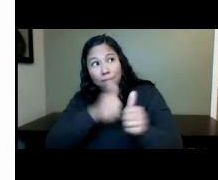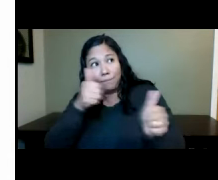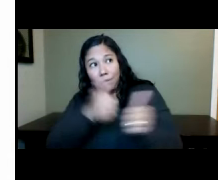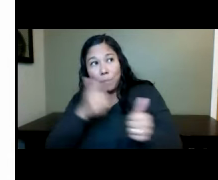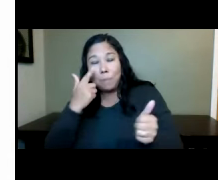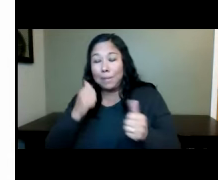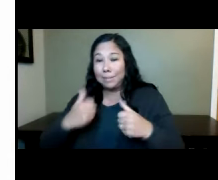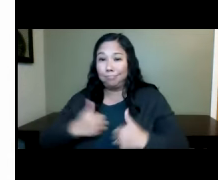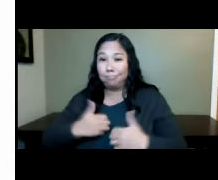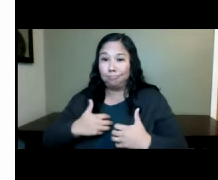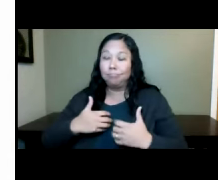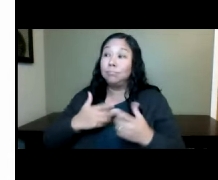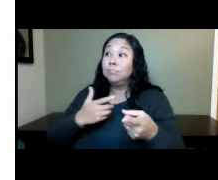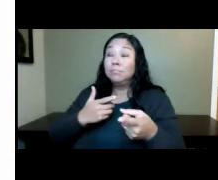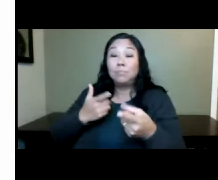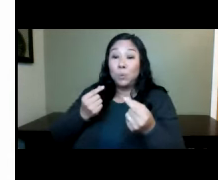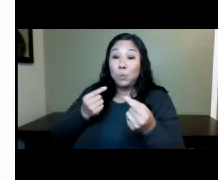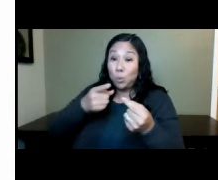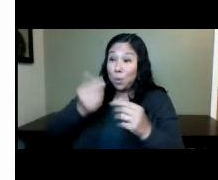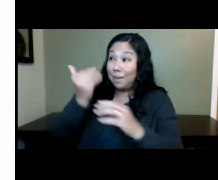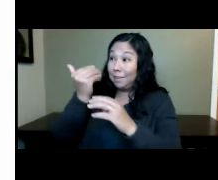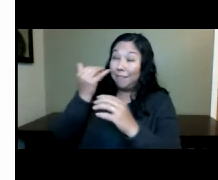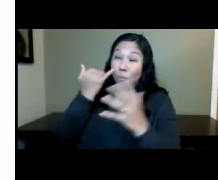it, you can email